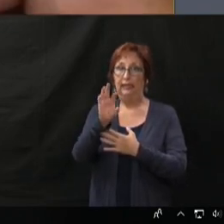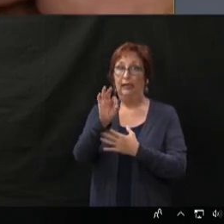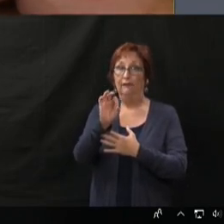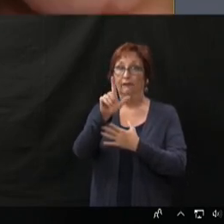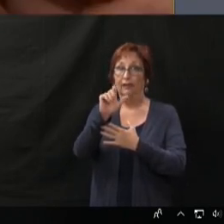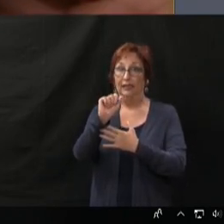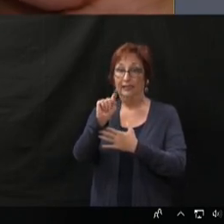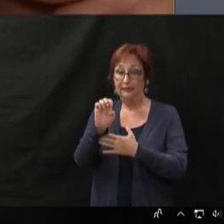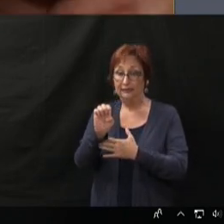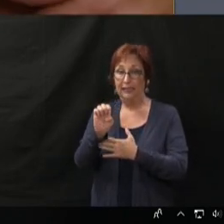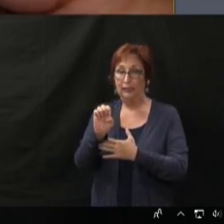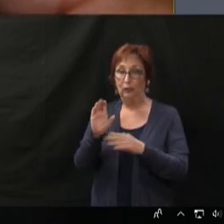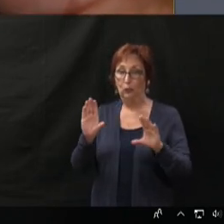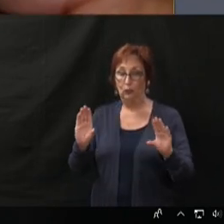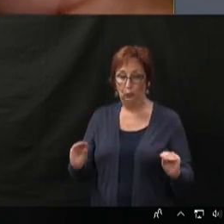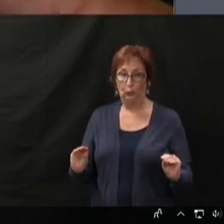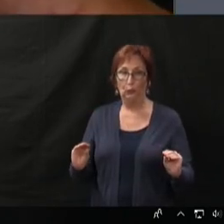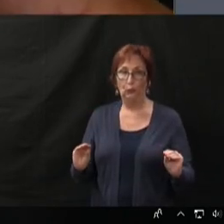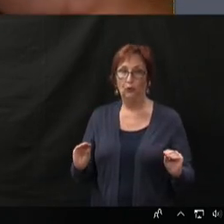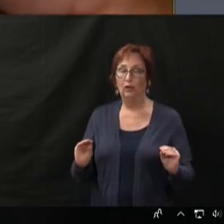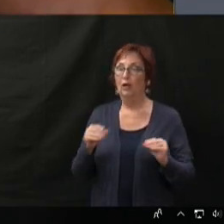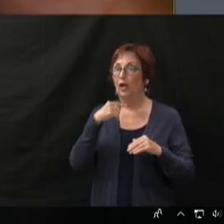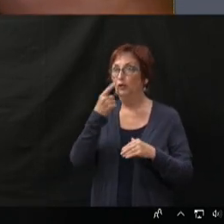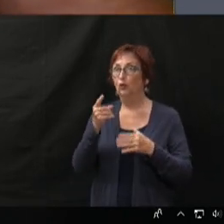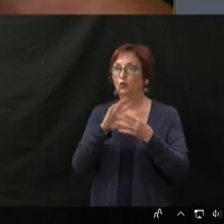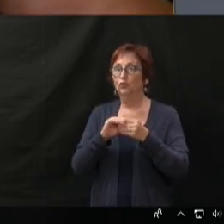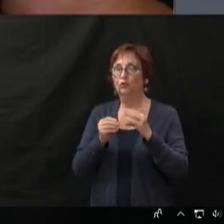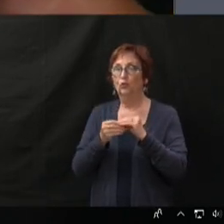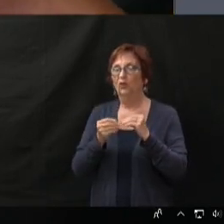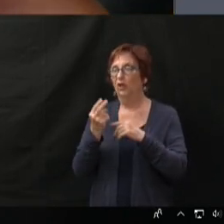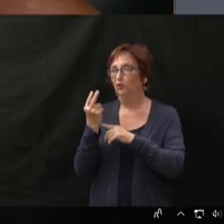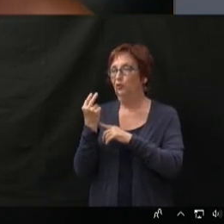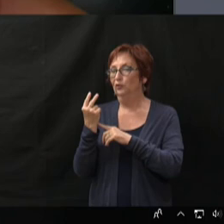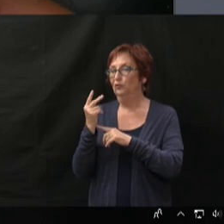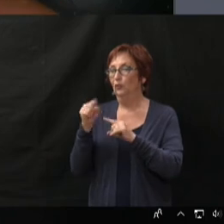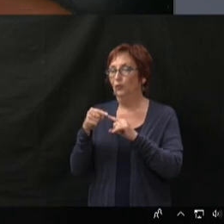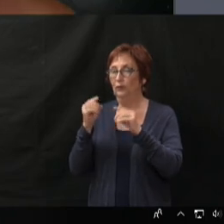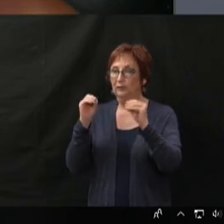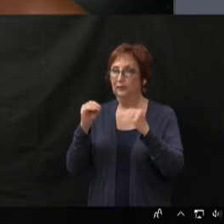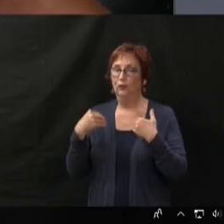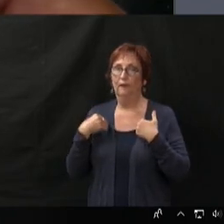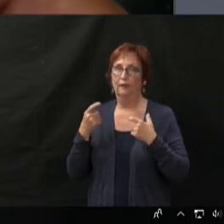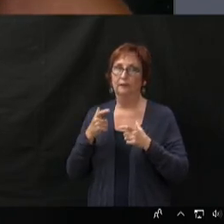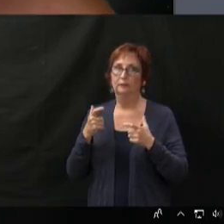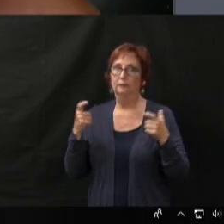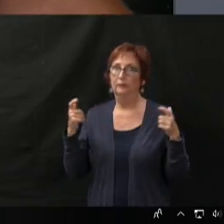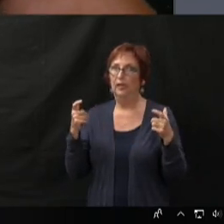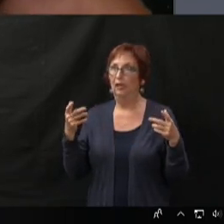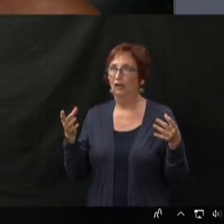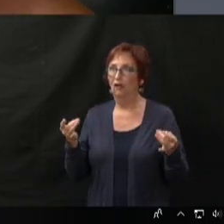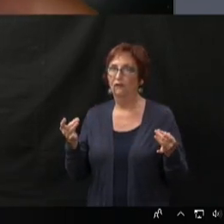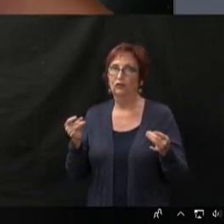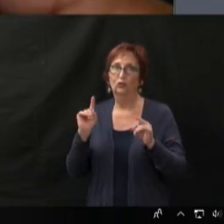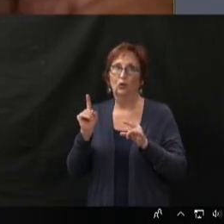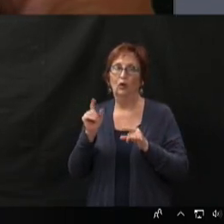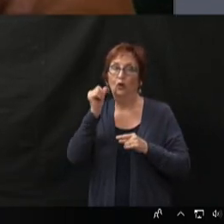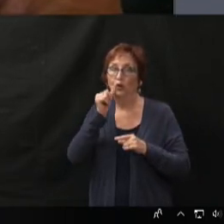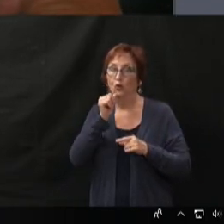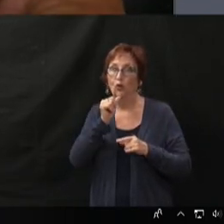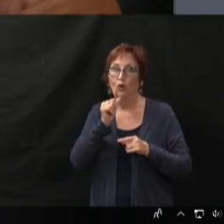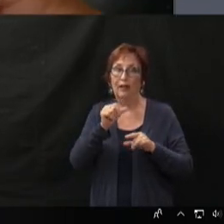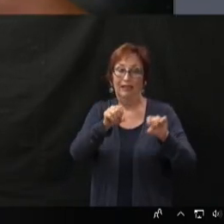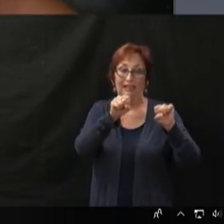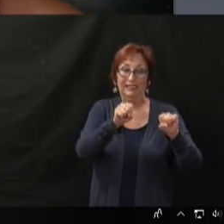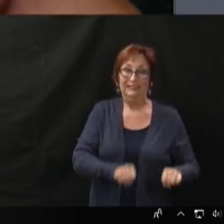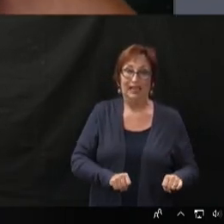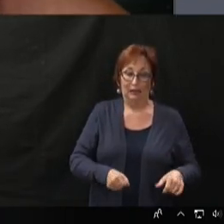I told the story of a couple years ago when I was teaching that we had this big controversy where this girl pulled another girl's pants down,